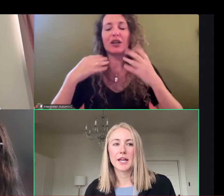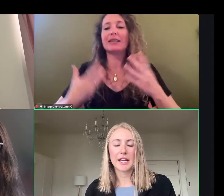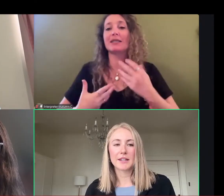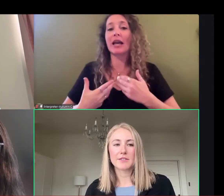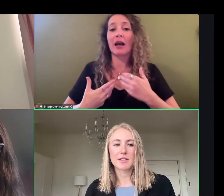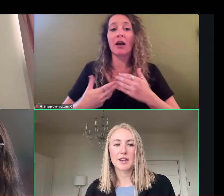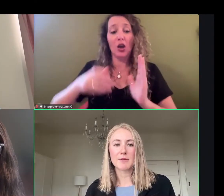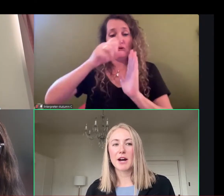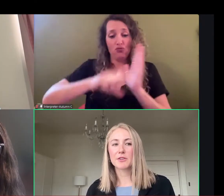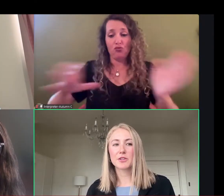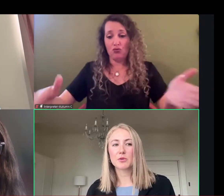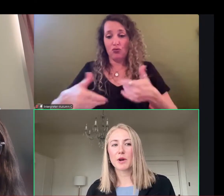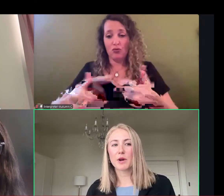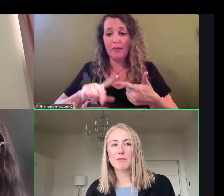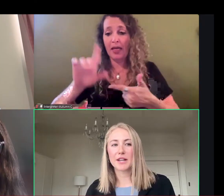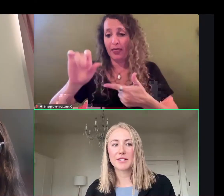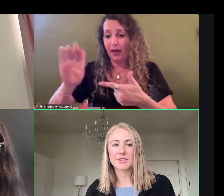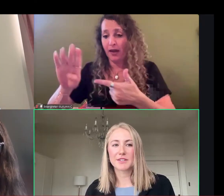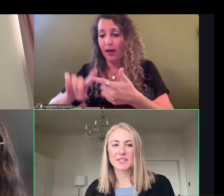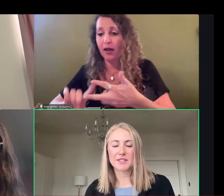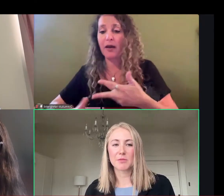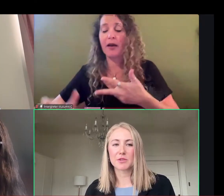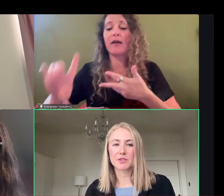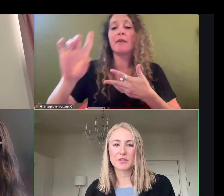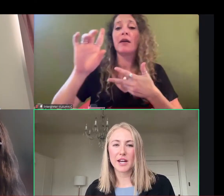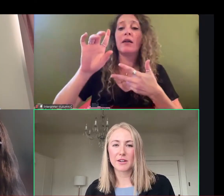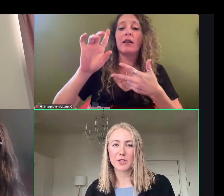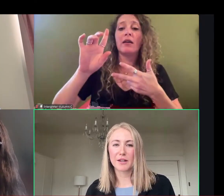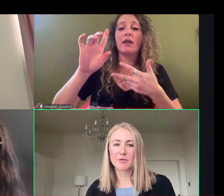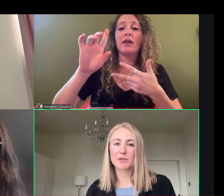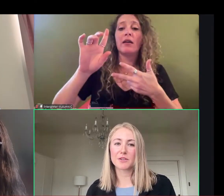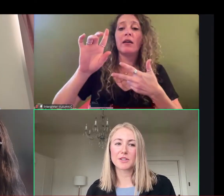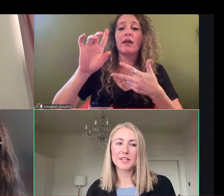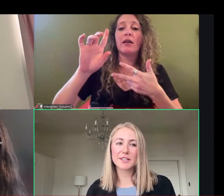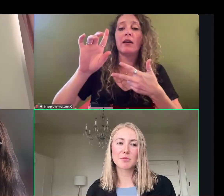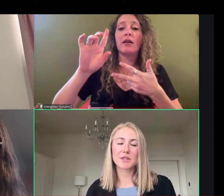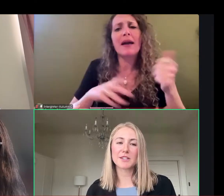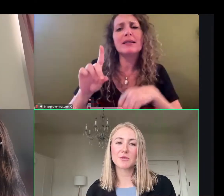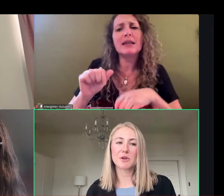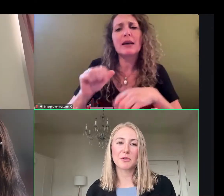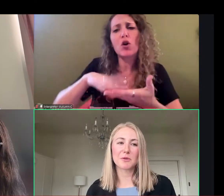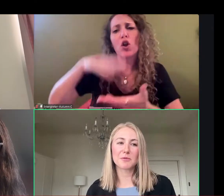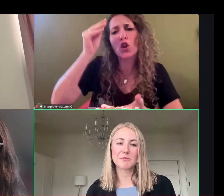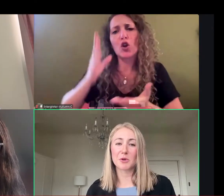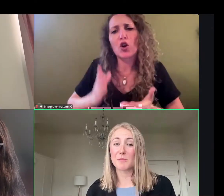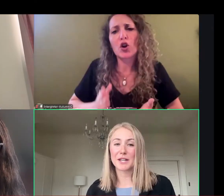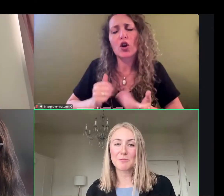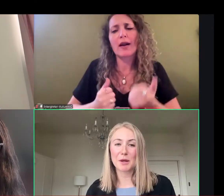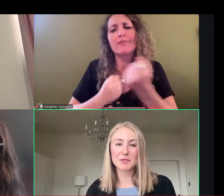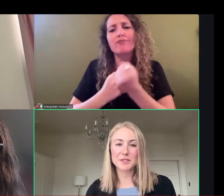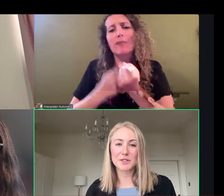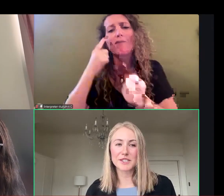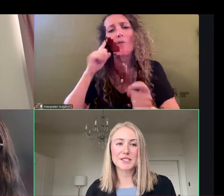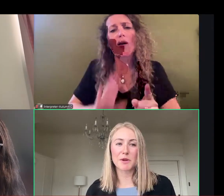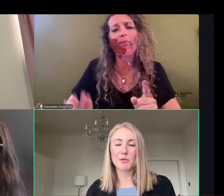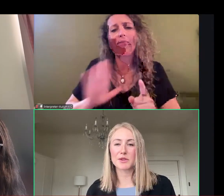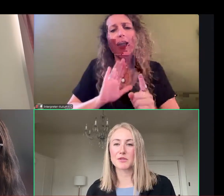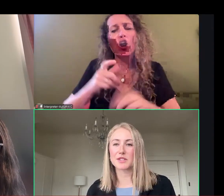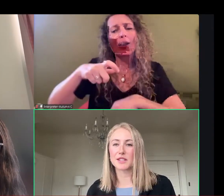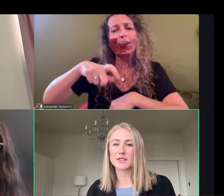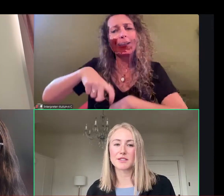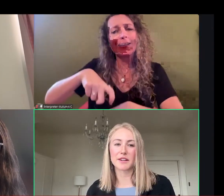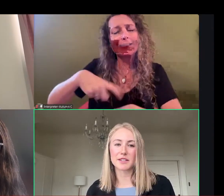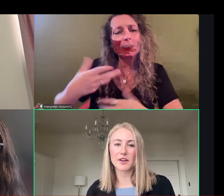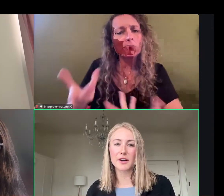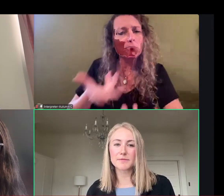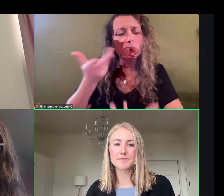laboratory. And how do you recommend that disabled learners advocate for their needs when they don't know or might not be able to anticipate what